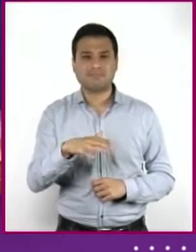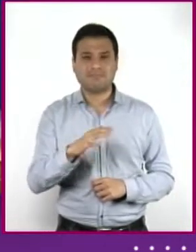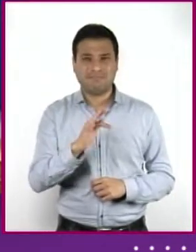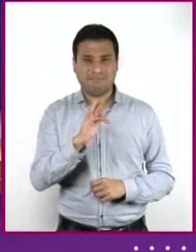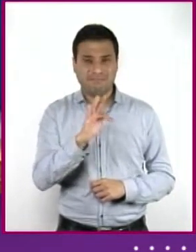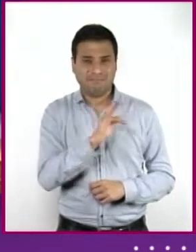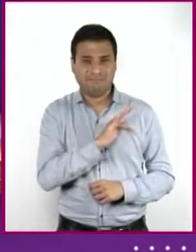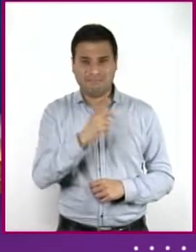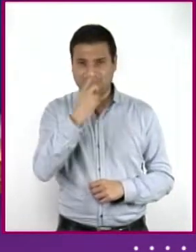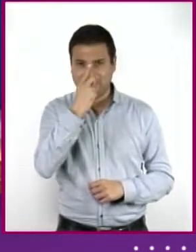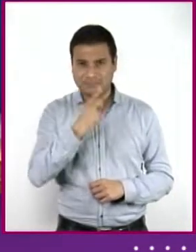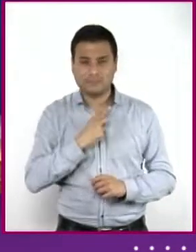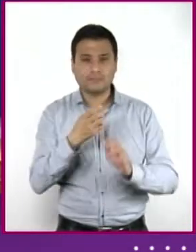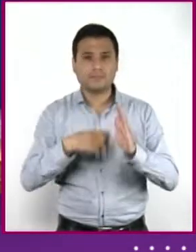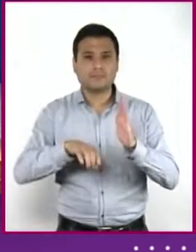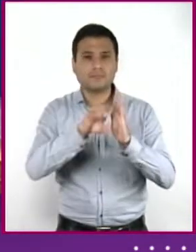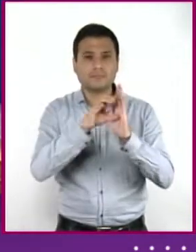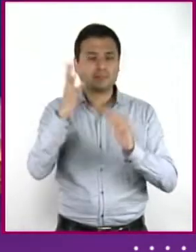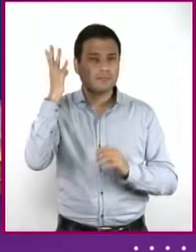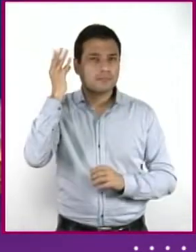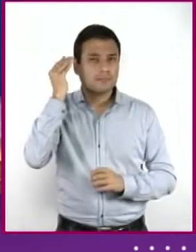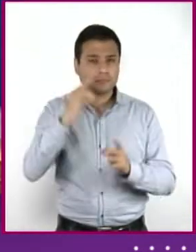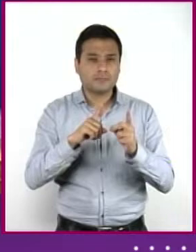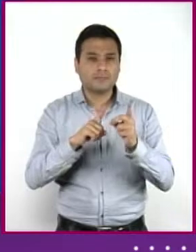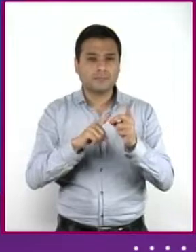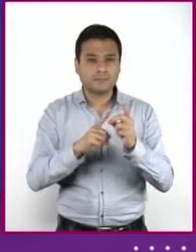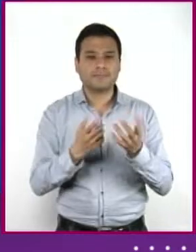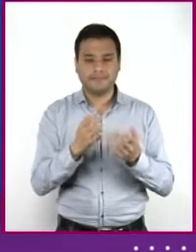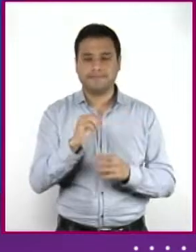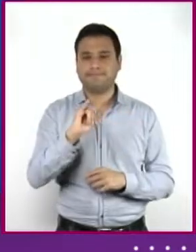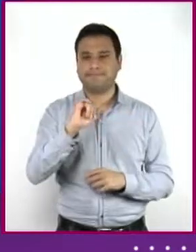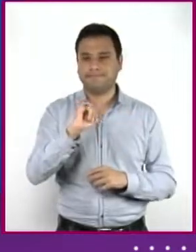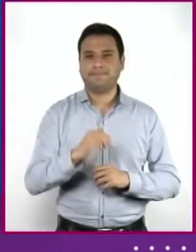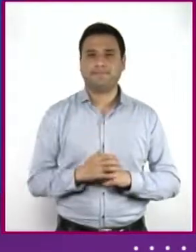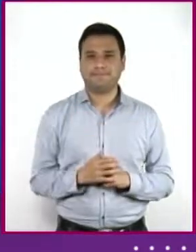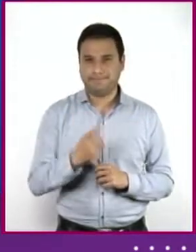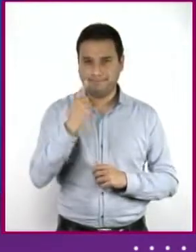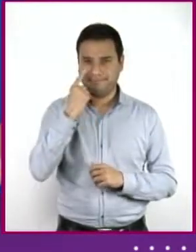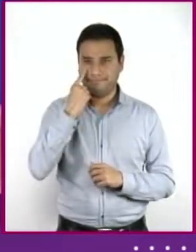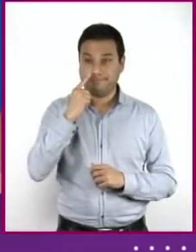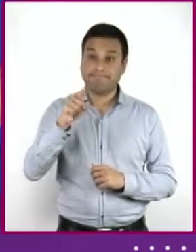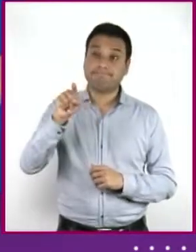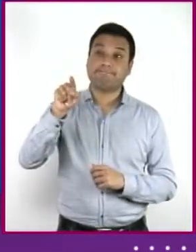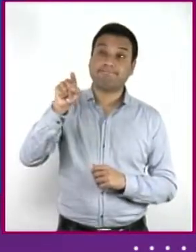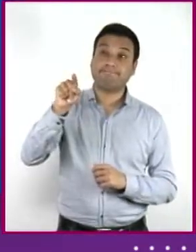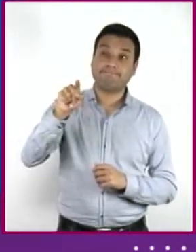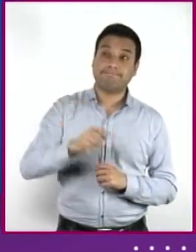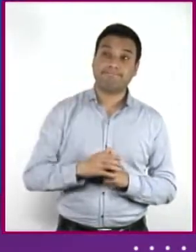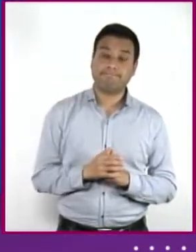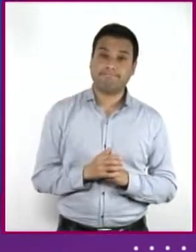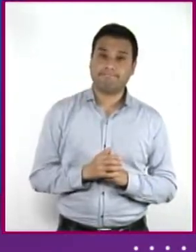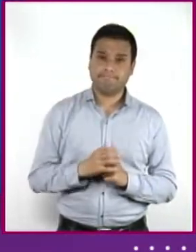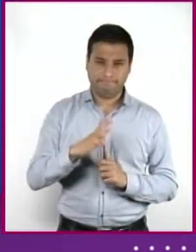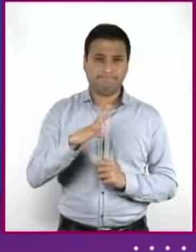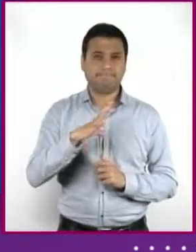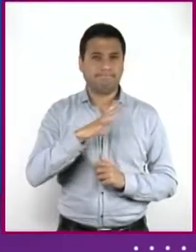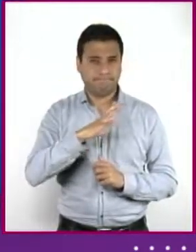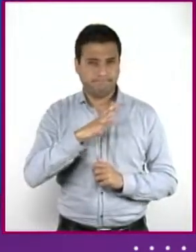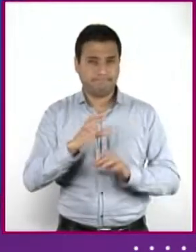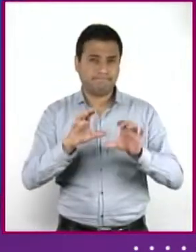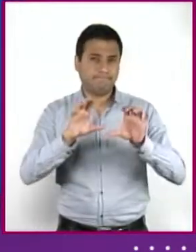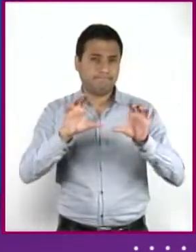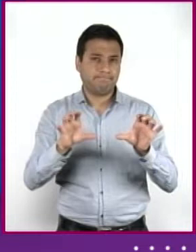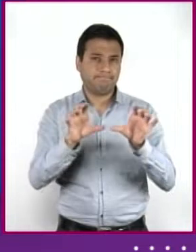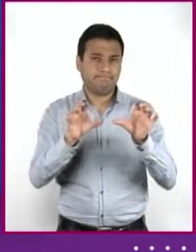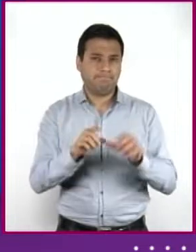me where the radio booth is? Oh, yes. Over there, we have some computers.